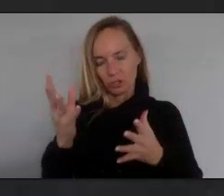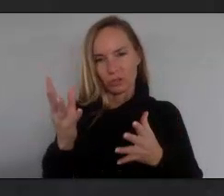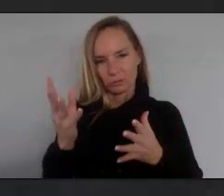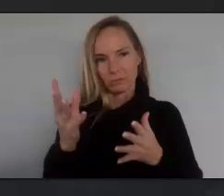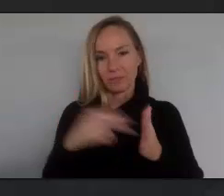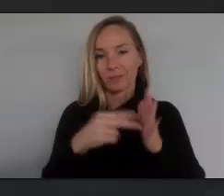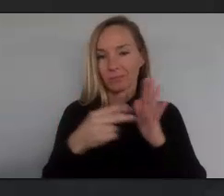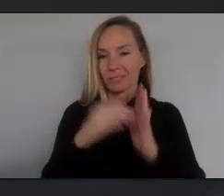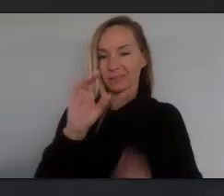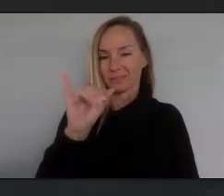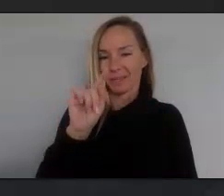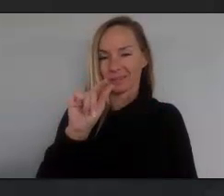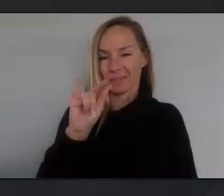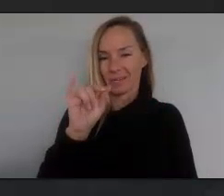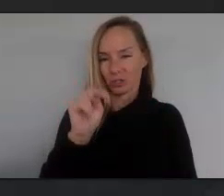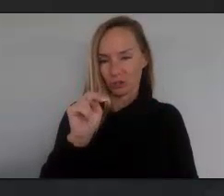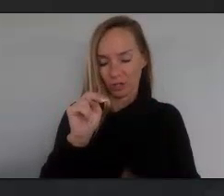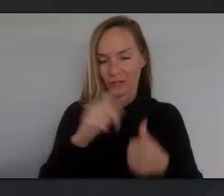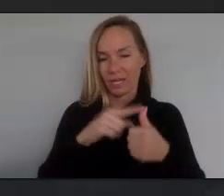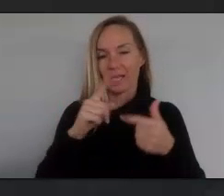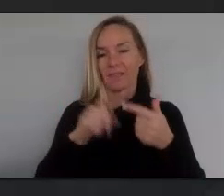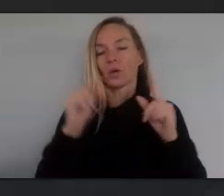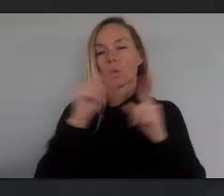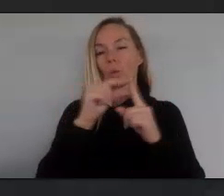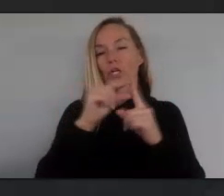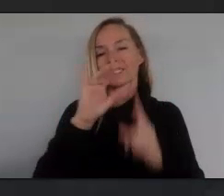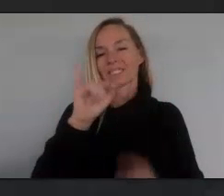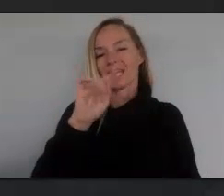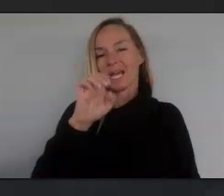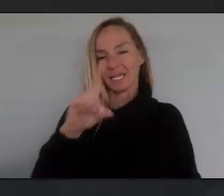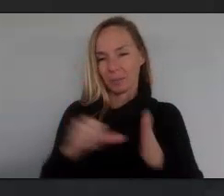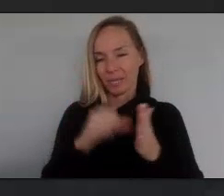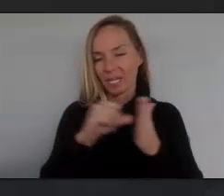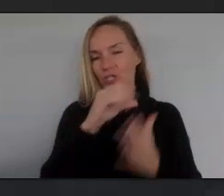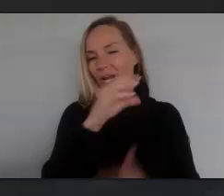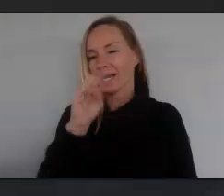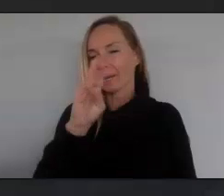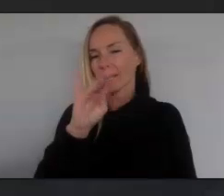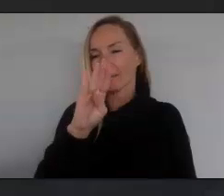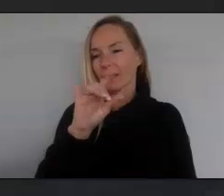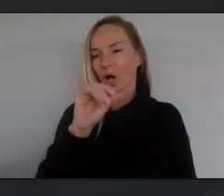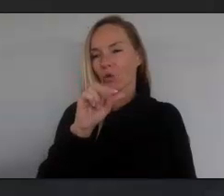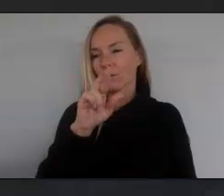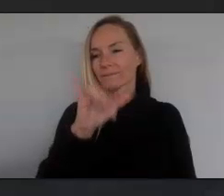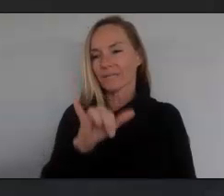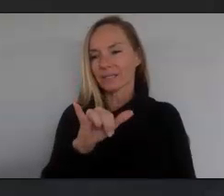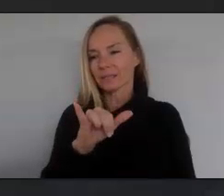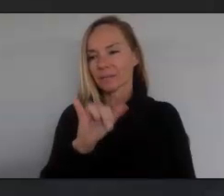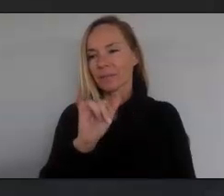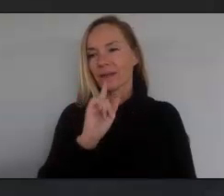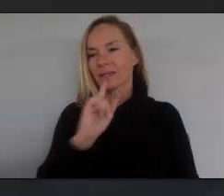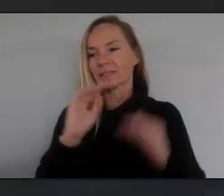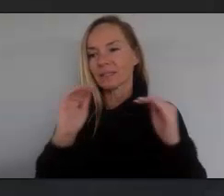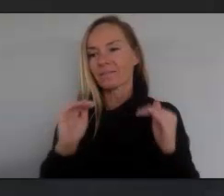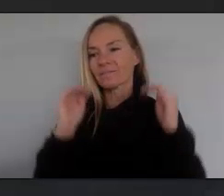that you do a citation and a works cited page or a bibliography to go with your essay. Citations and bibliographies is an advanced topic that can